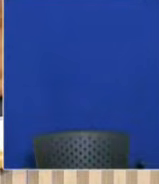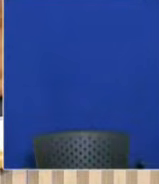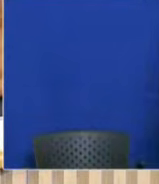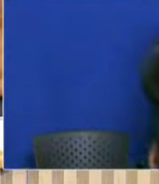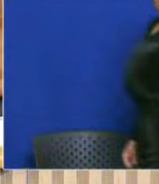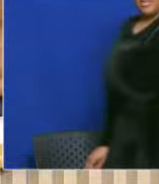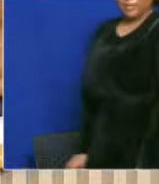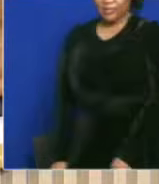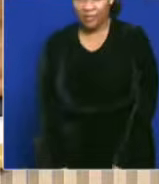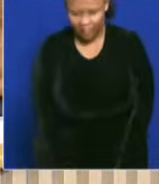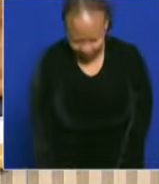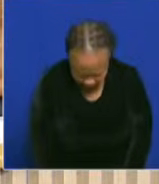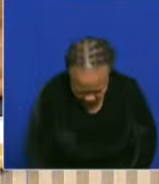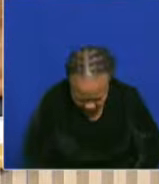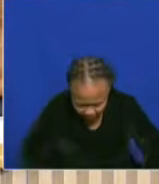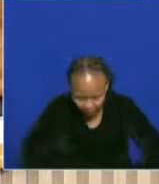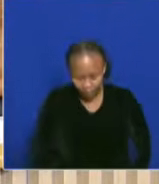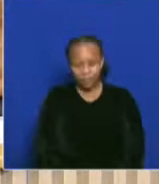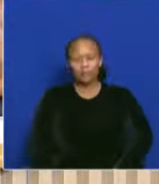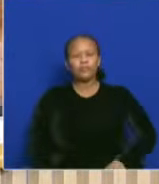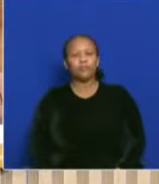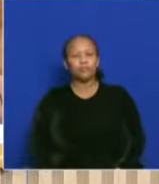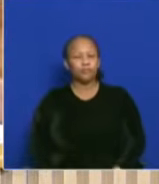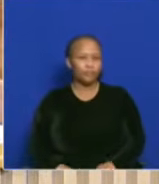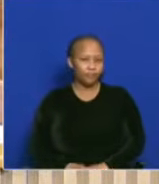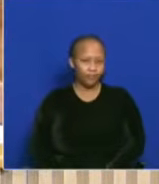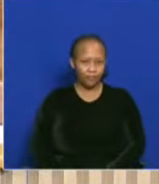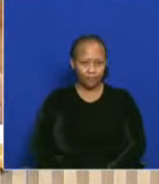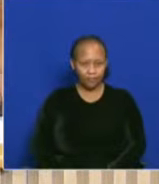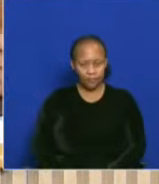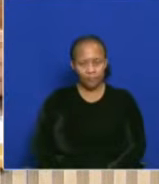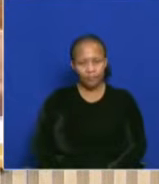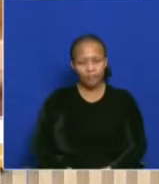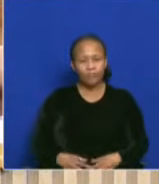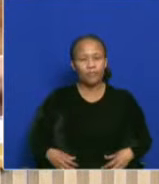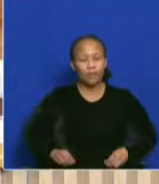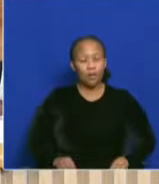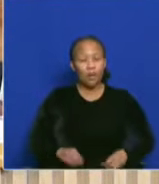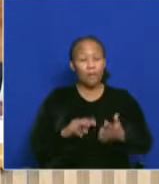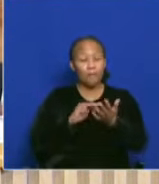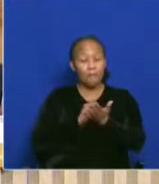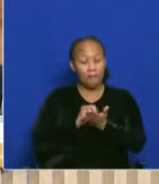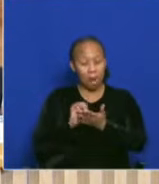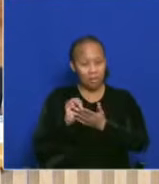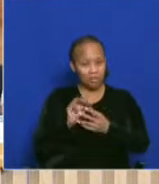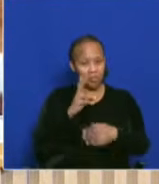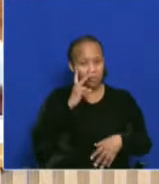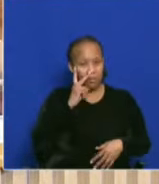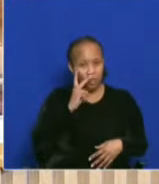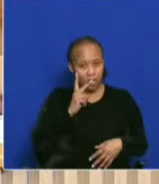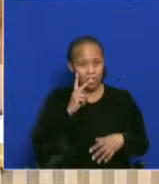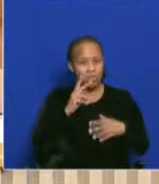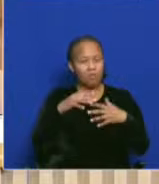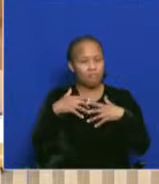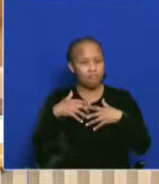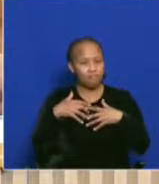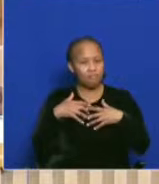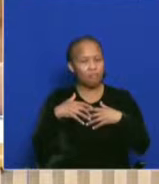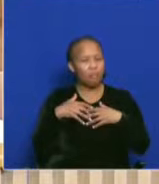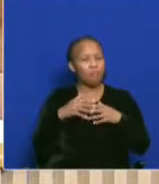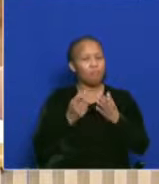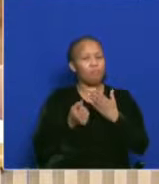what we see emerging from these messages is that General